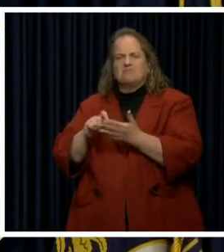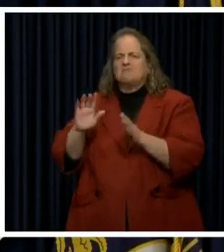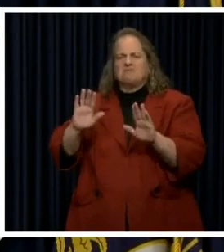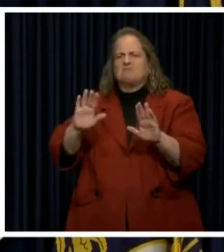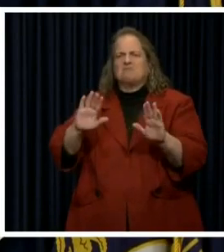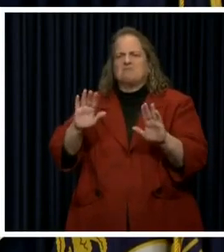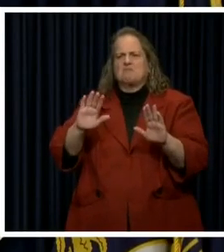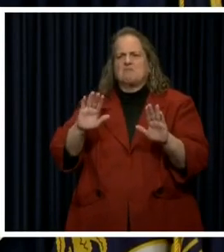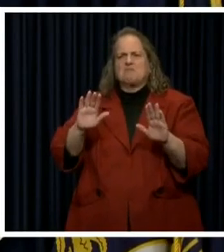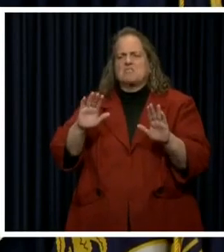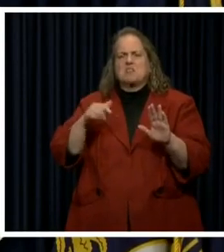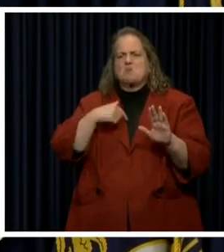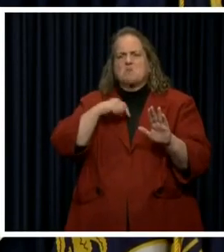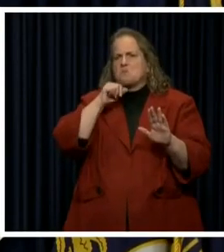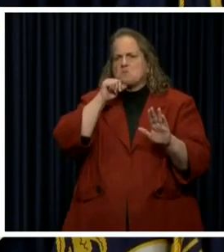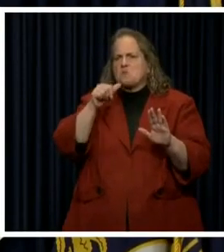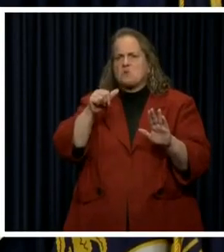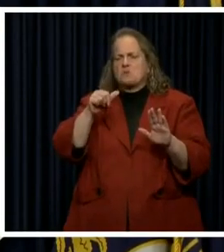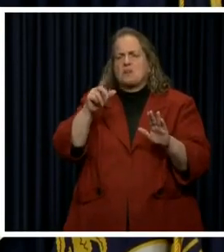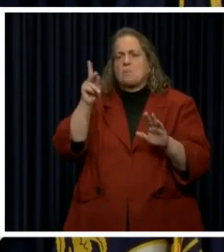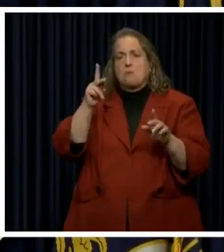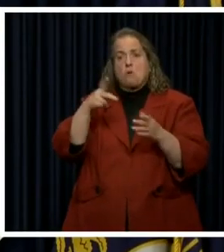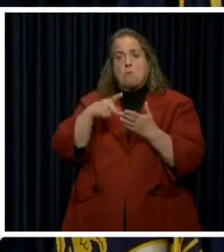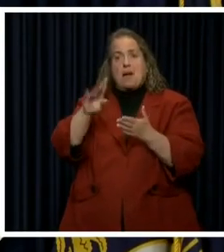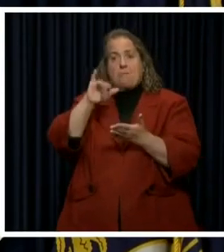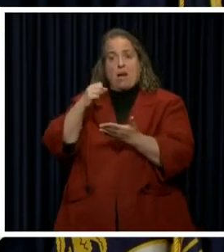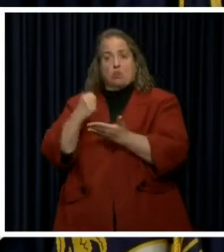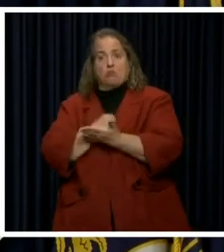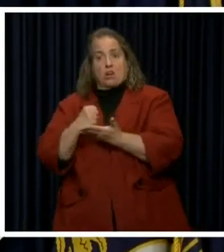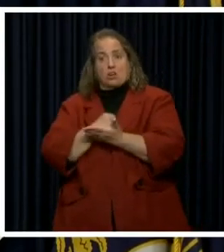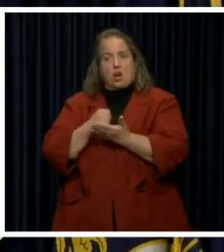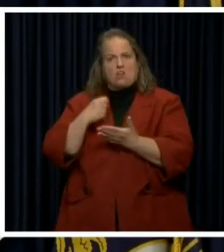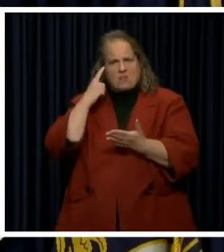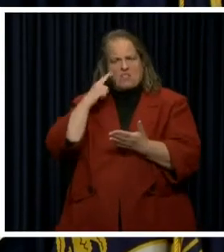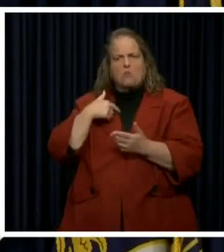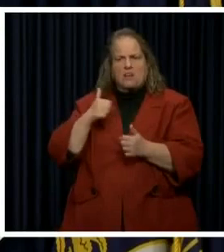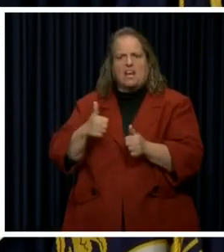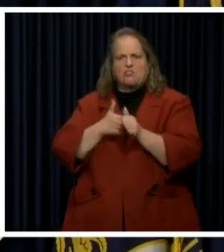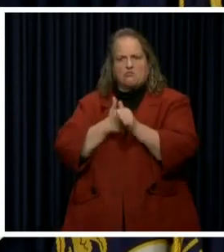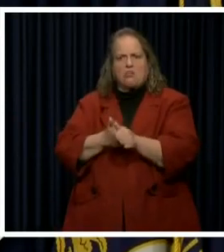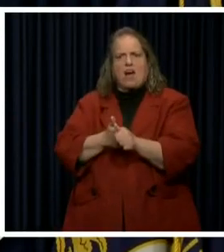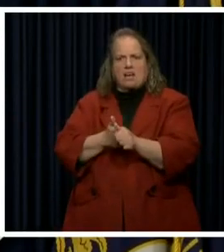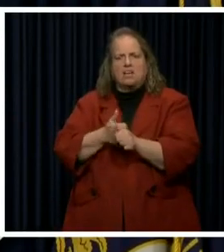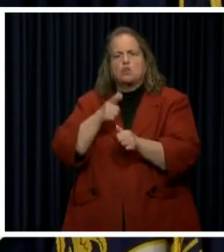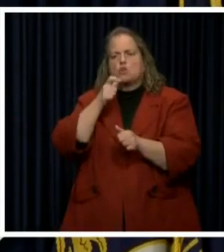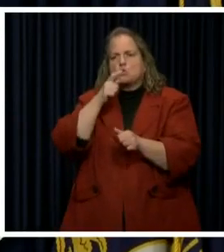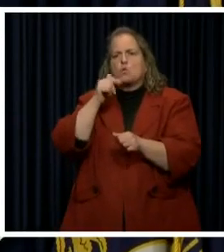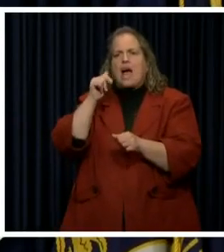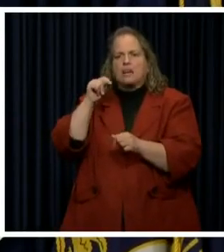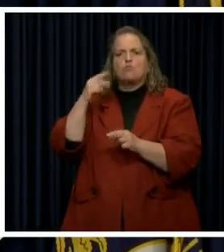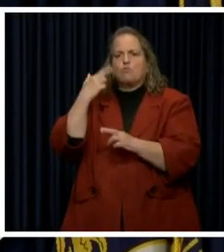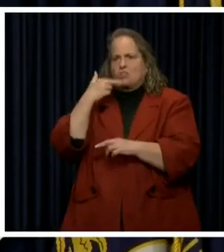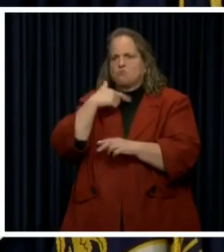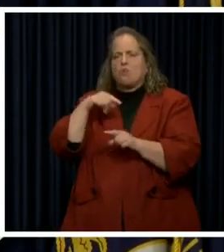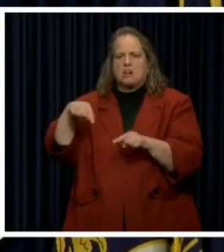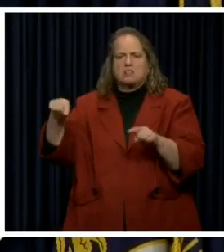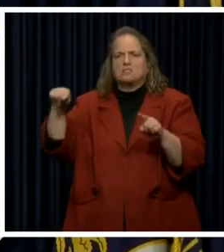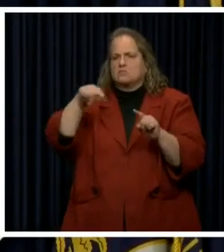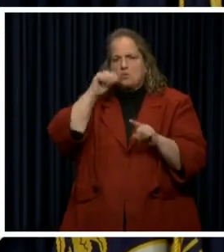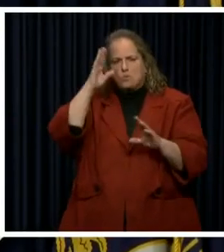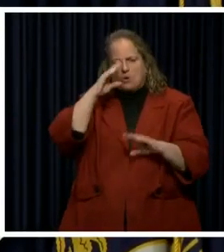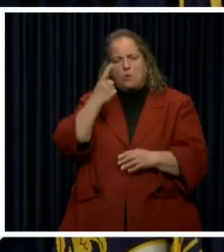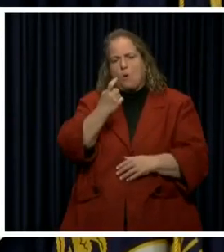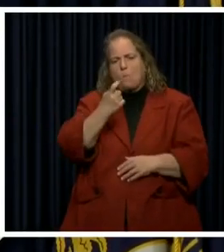digitally. By credit card, we believe that we're going to be able to track through them. Let's do one more question each, and we can get out of